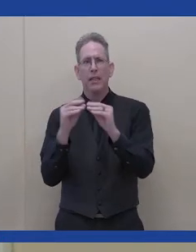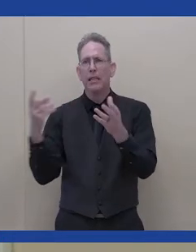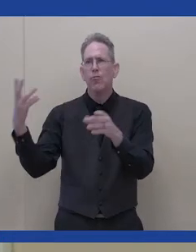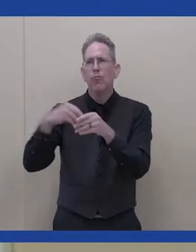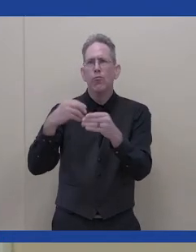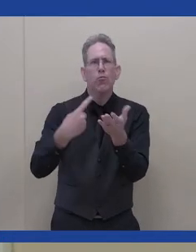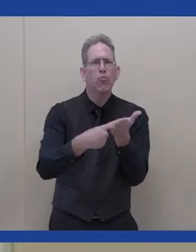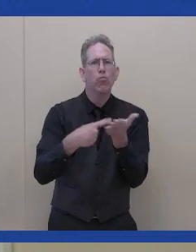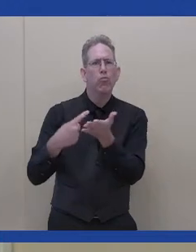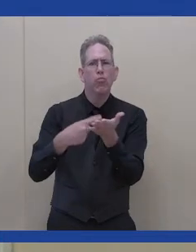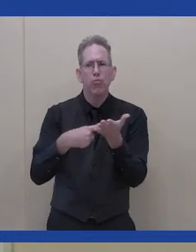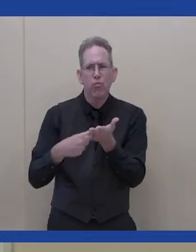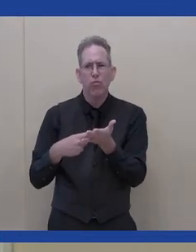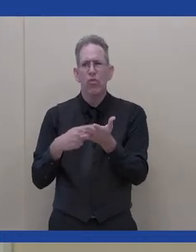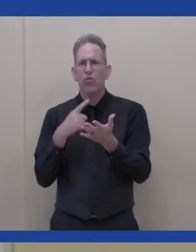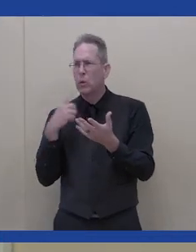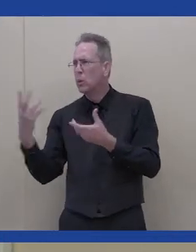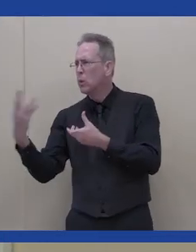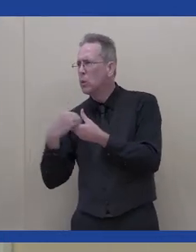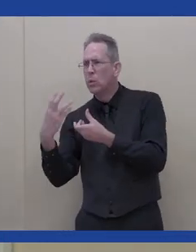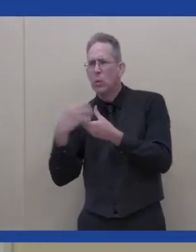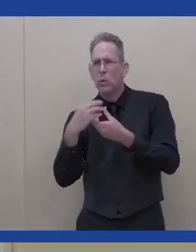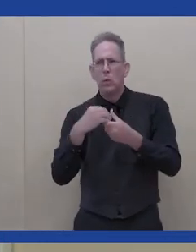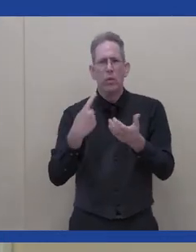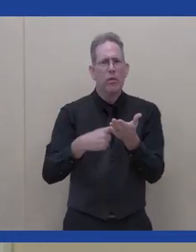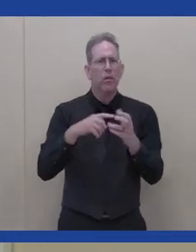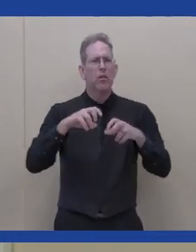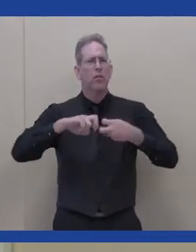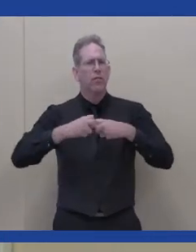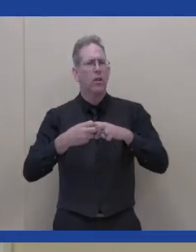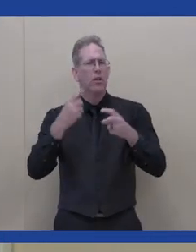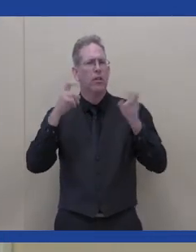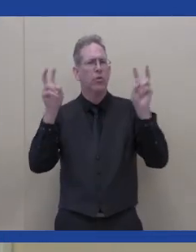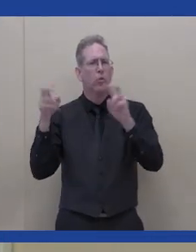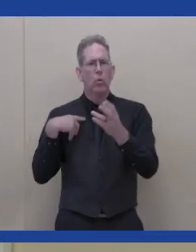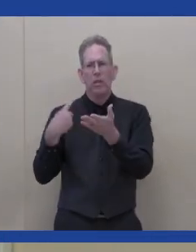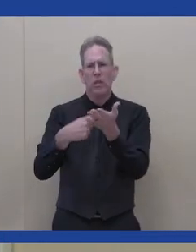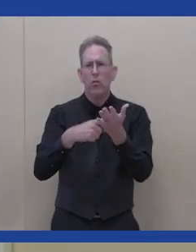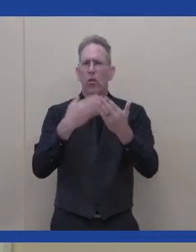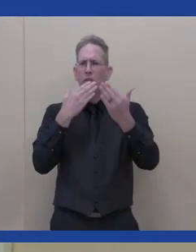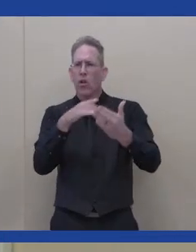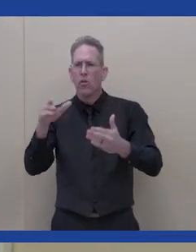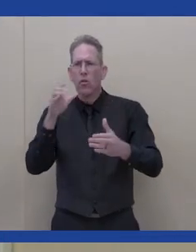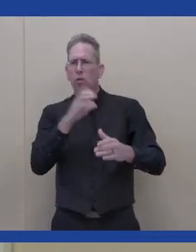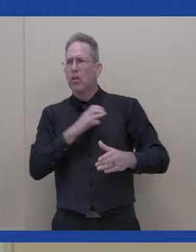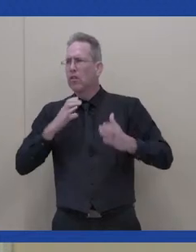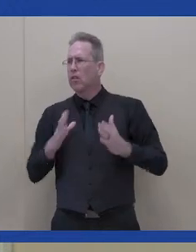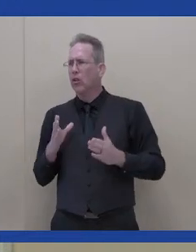our city. And a special thank you to Councilor Joan Shannon.